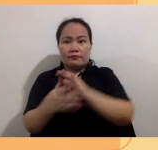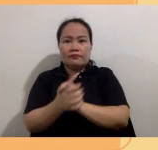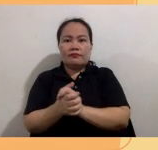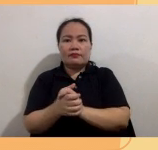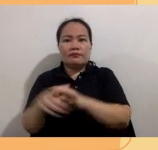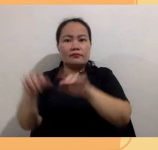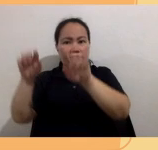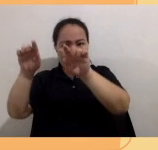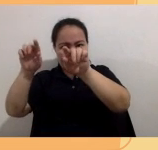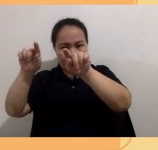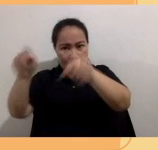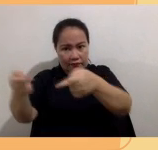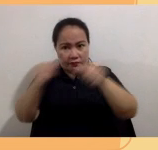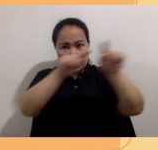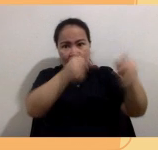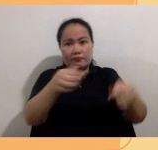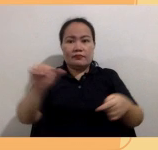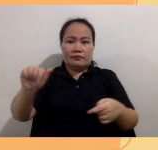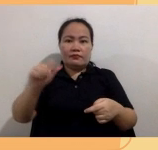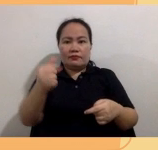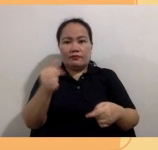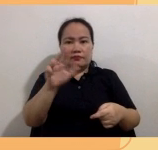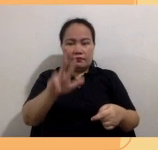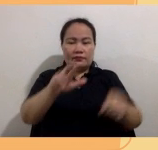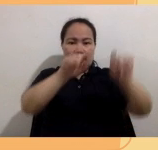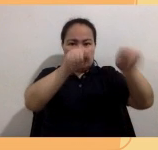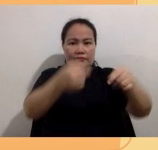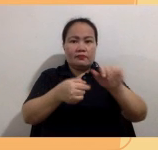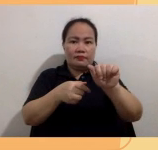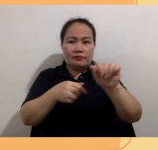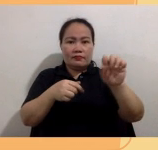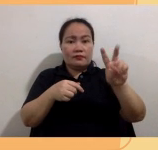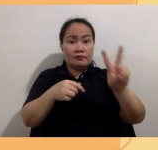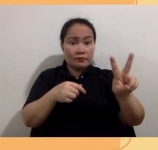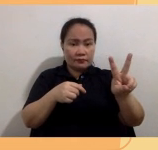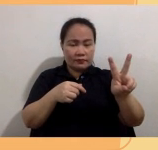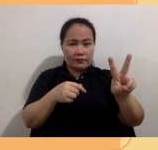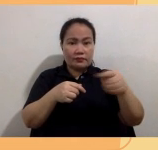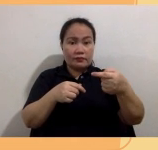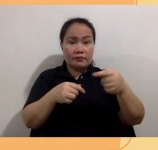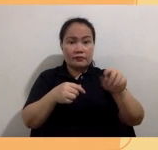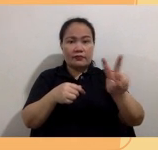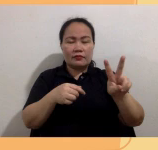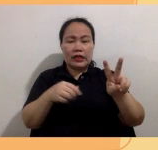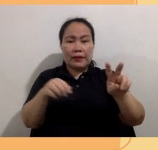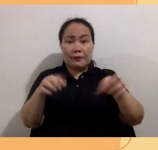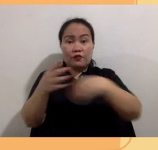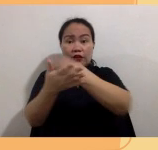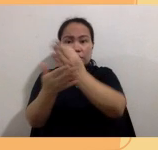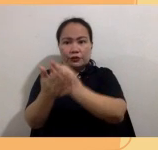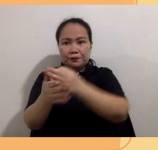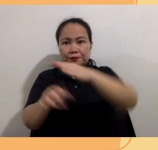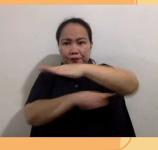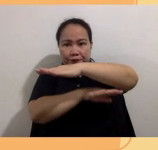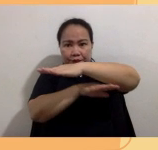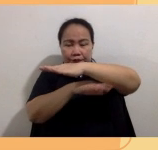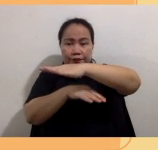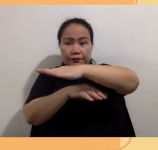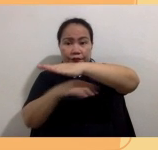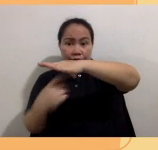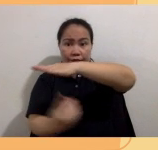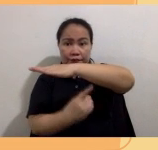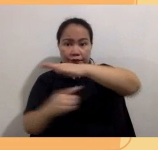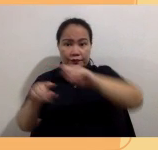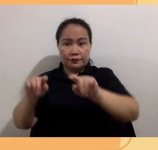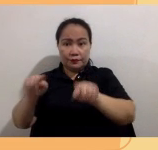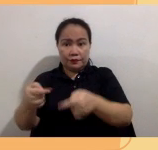is also a general trinomial. So we will have a plus 3 times a minus 2. Also, our denominator, that is a